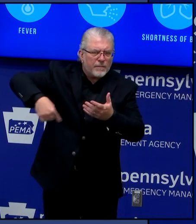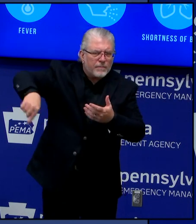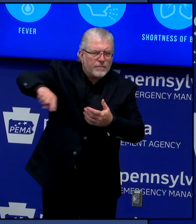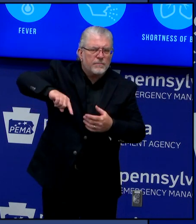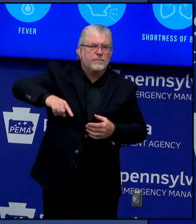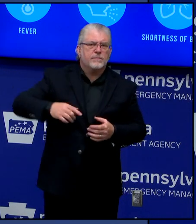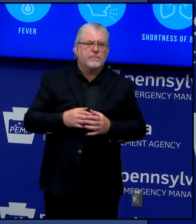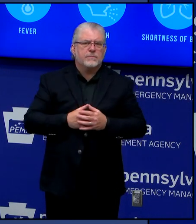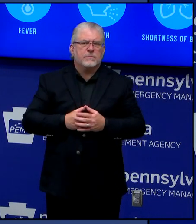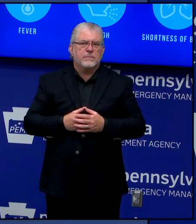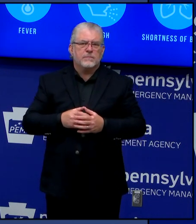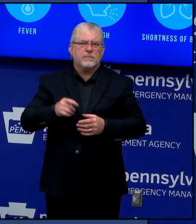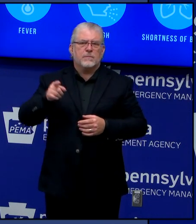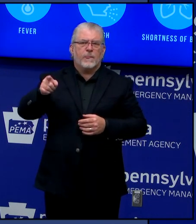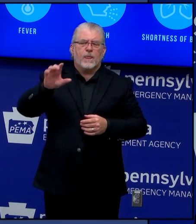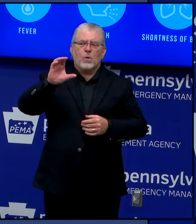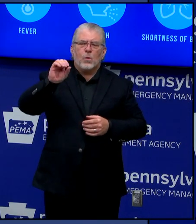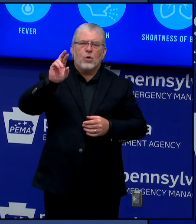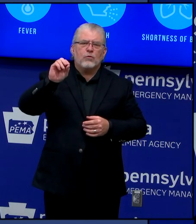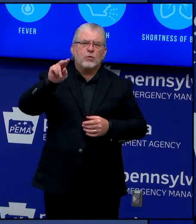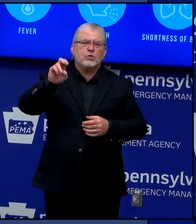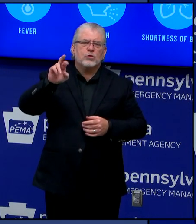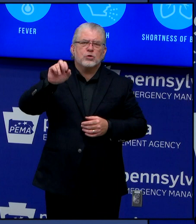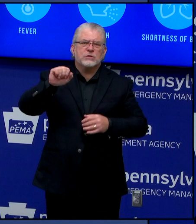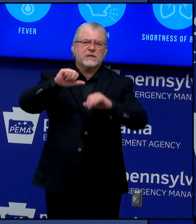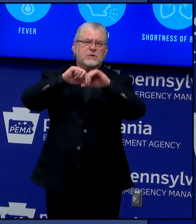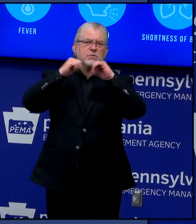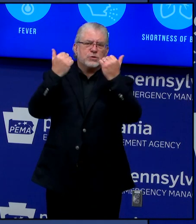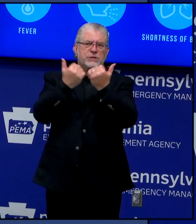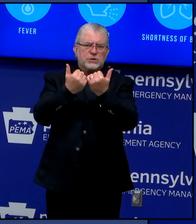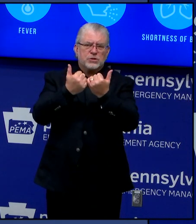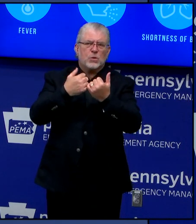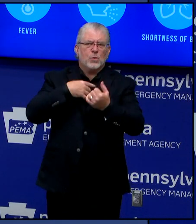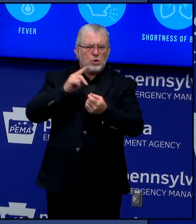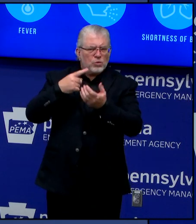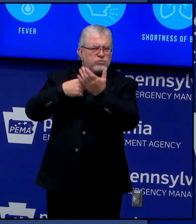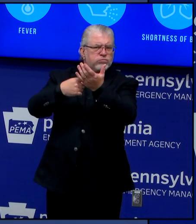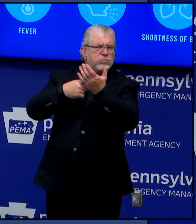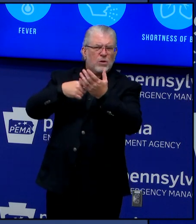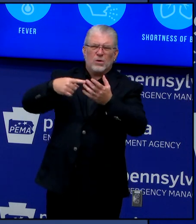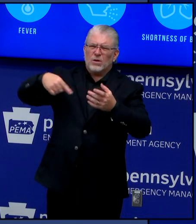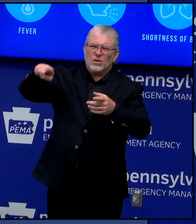coroners, that we work very, very closely with those excellent professionals.